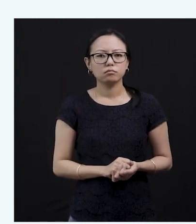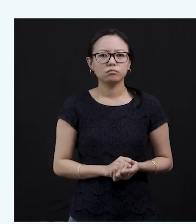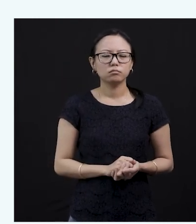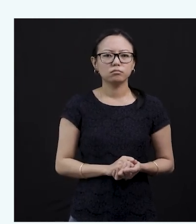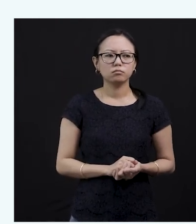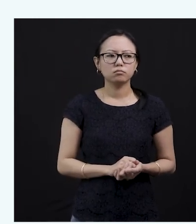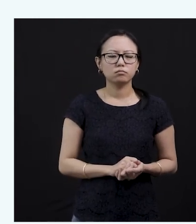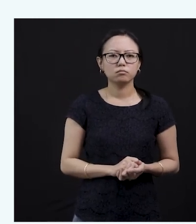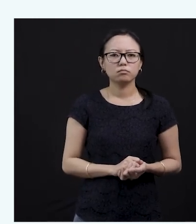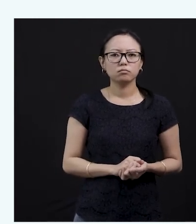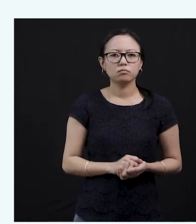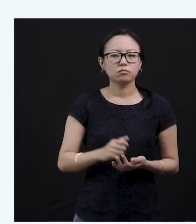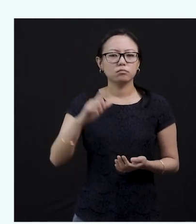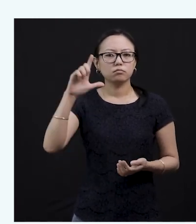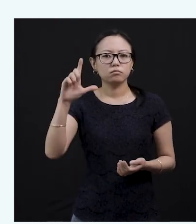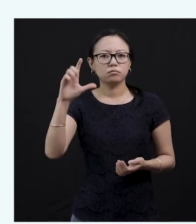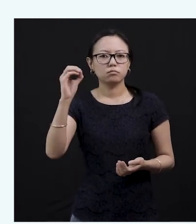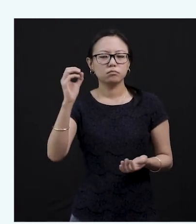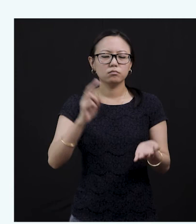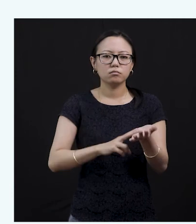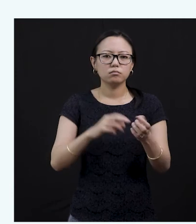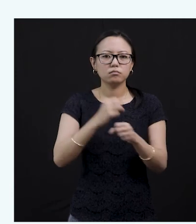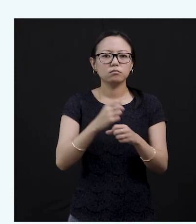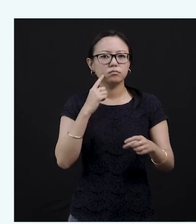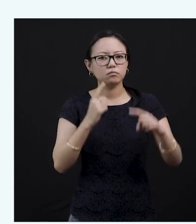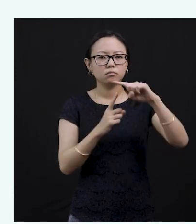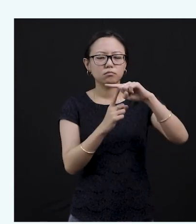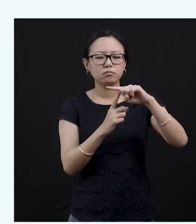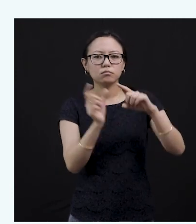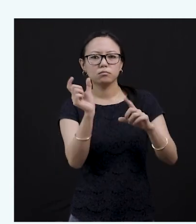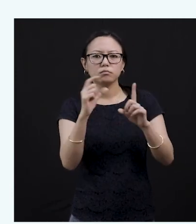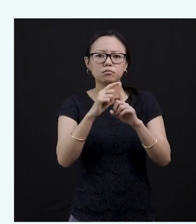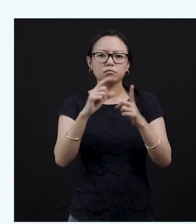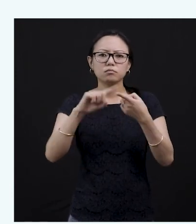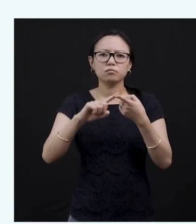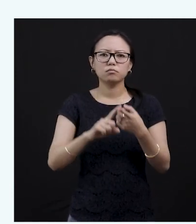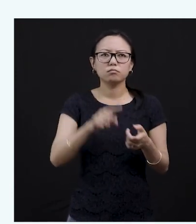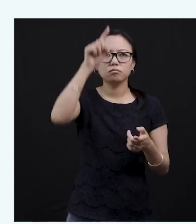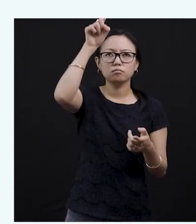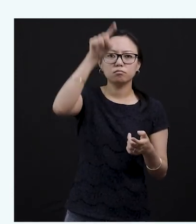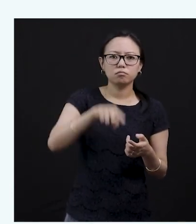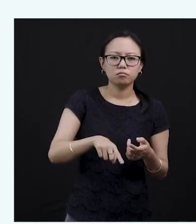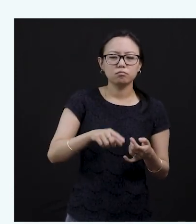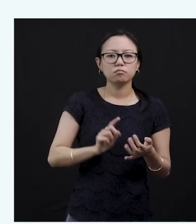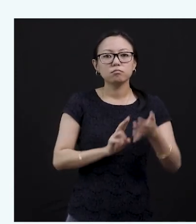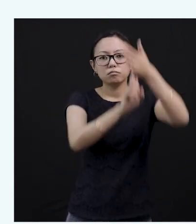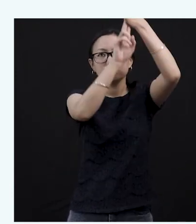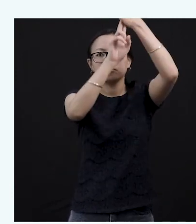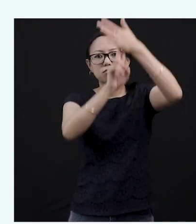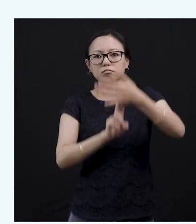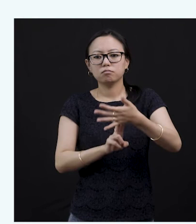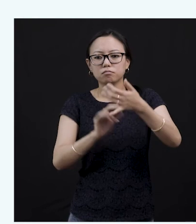comes from the north to the south pole, right? And the latitudes are the lines which touch from